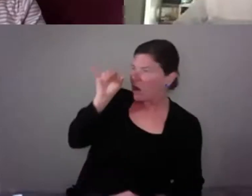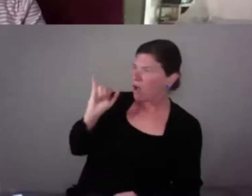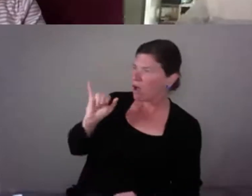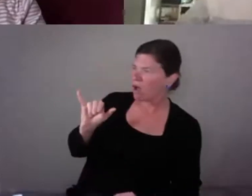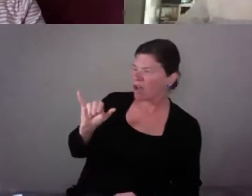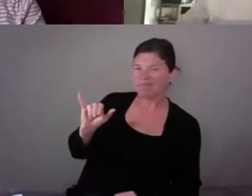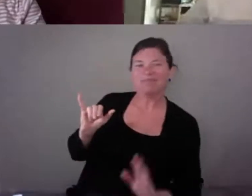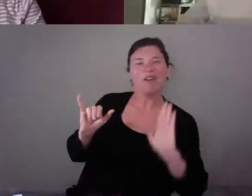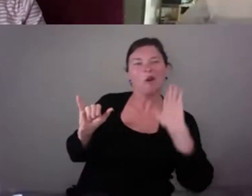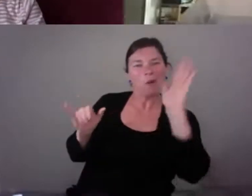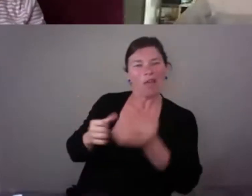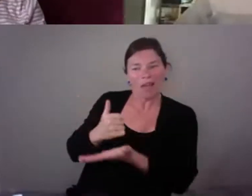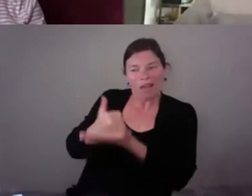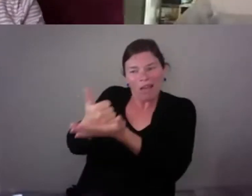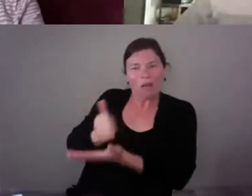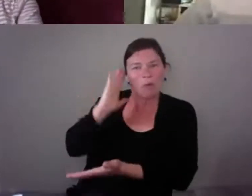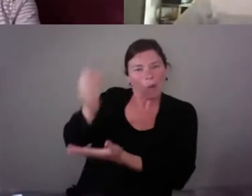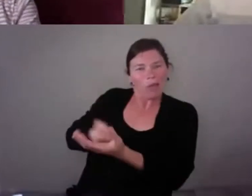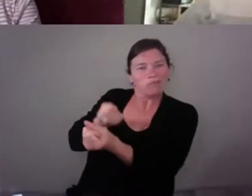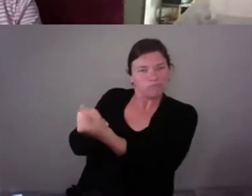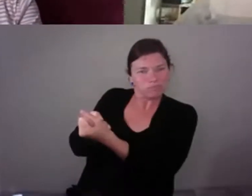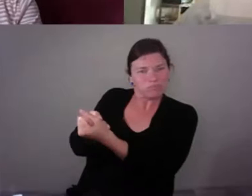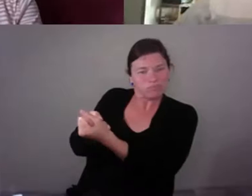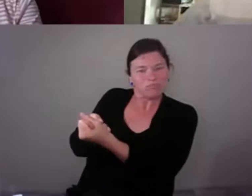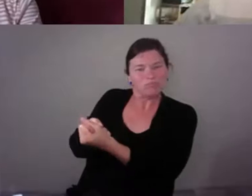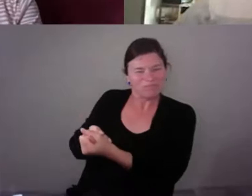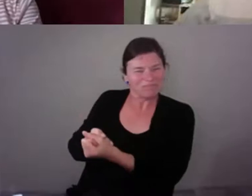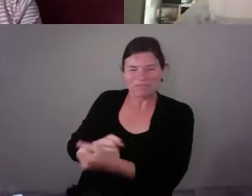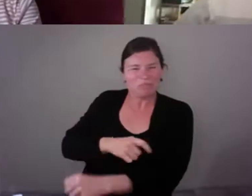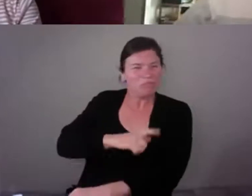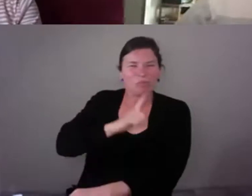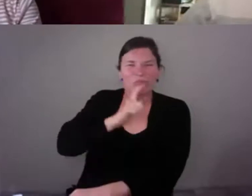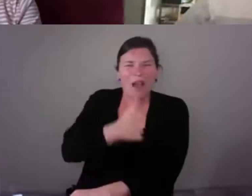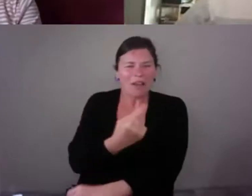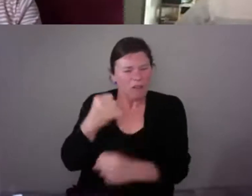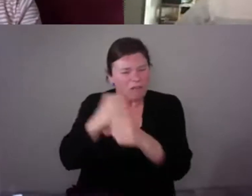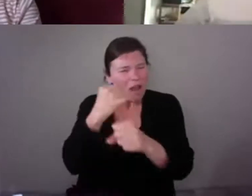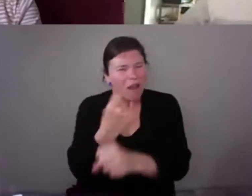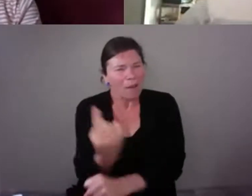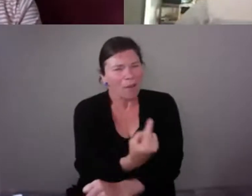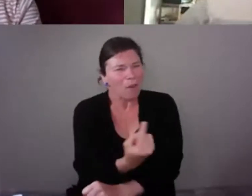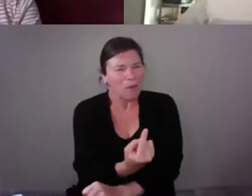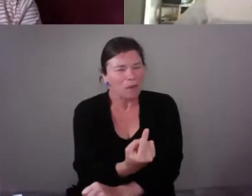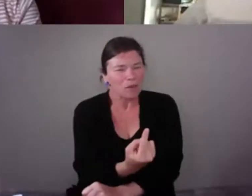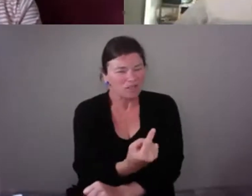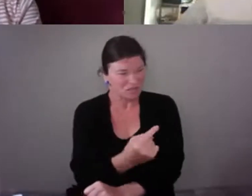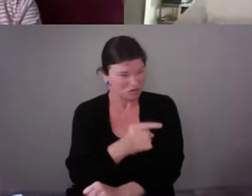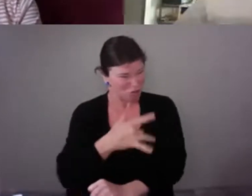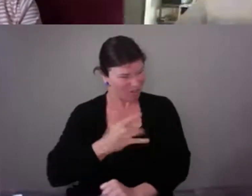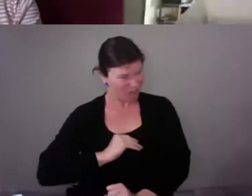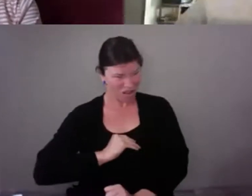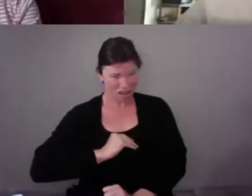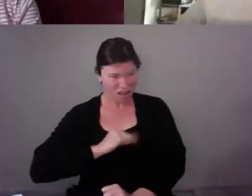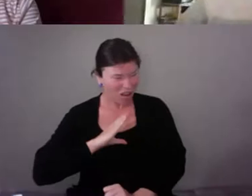they will help you. Mhm. They will help you. You don't have to do it alone. And it Yes. must have felt so good that